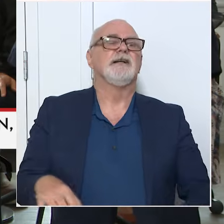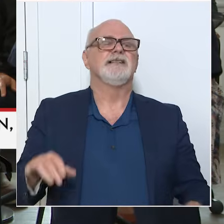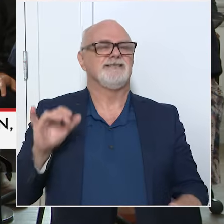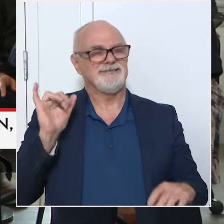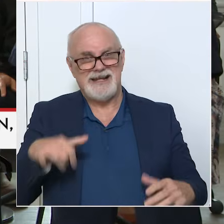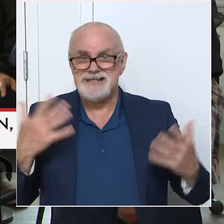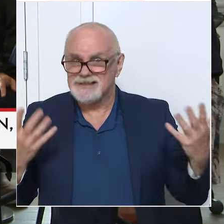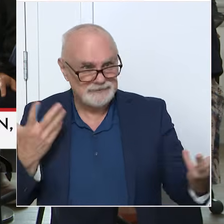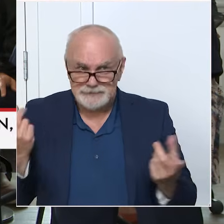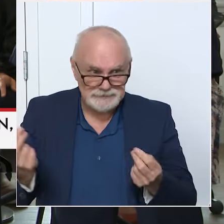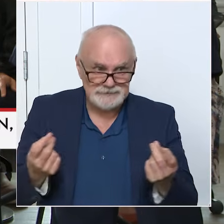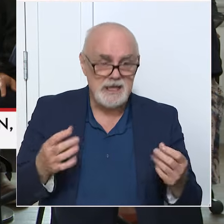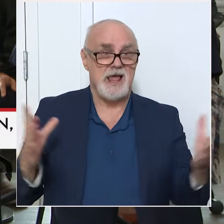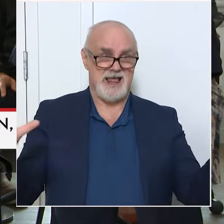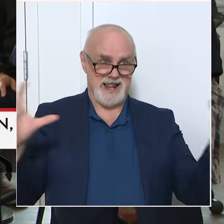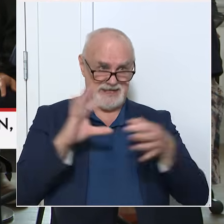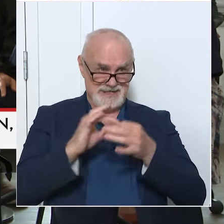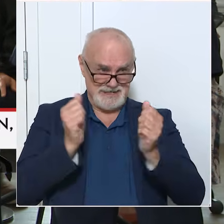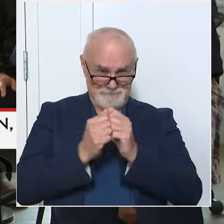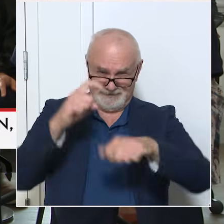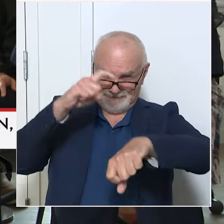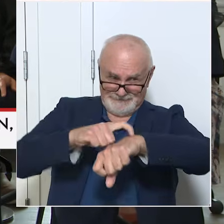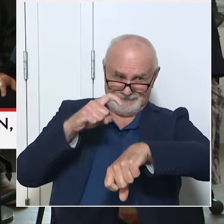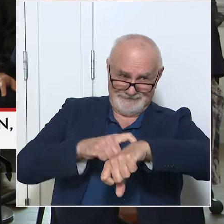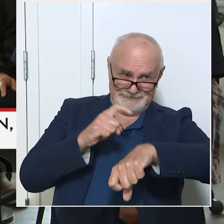the Doge retirees,